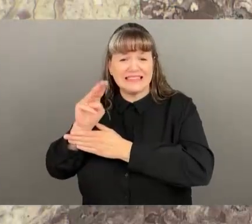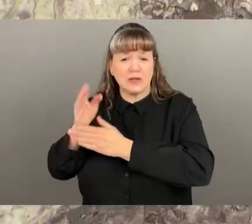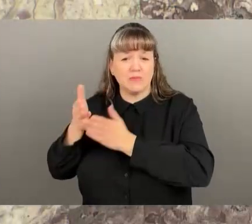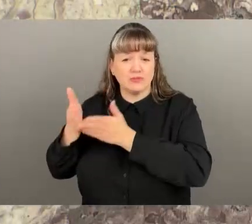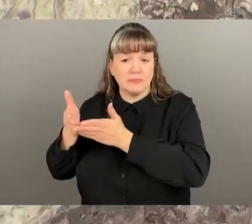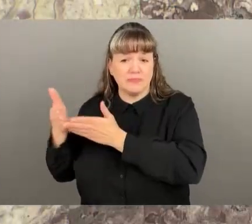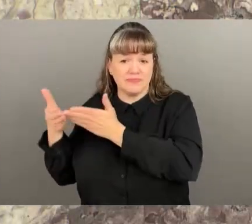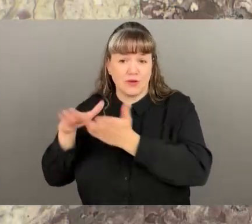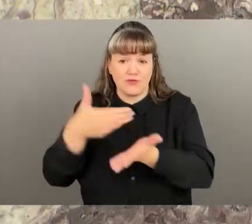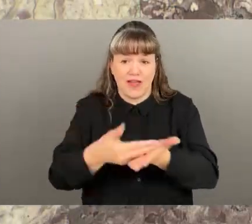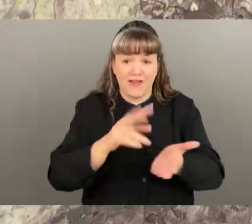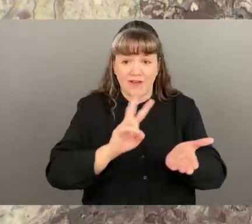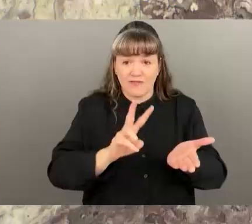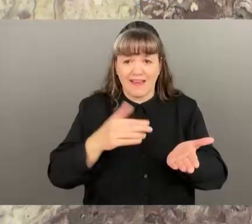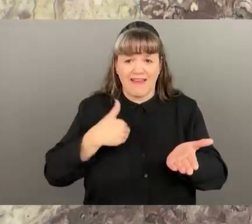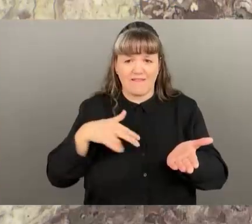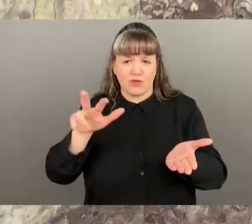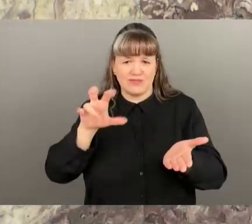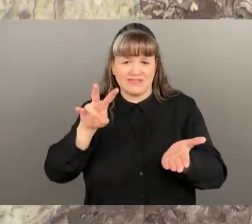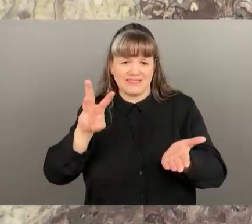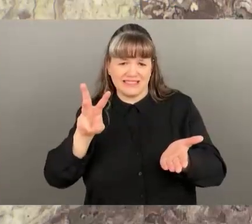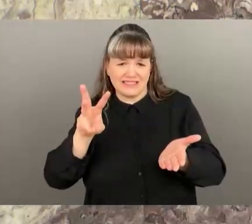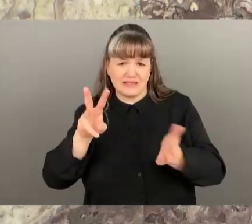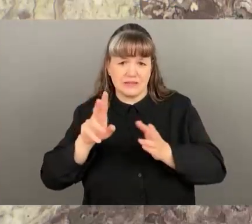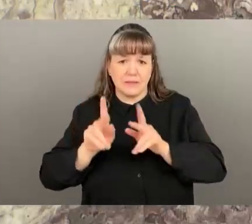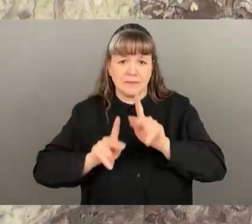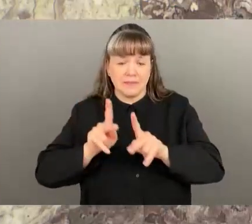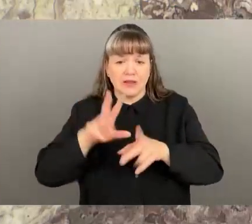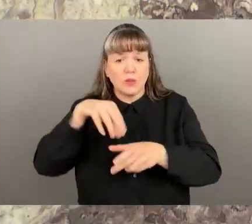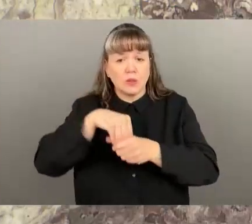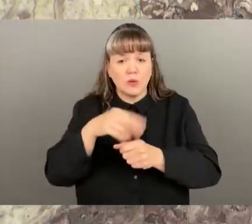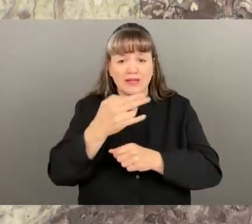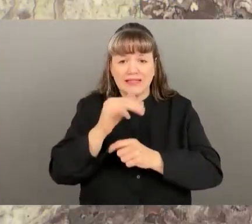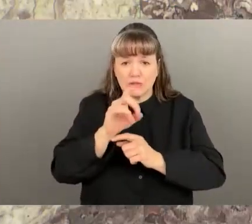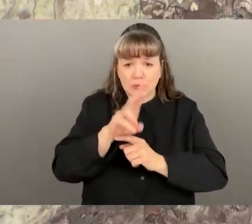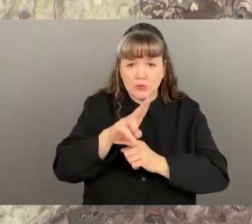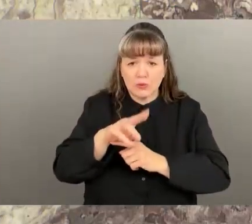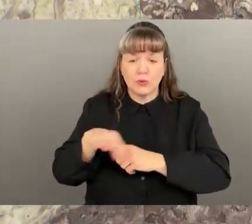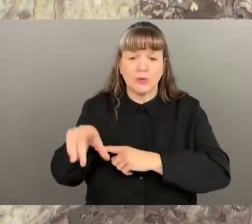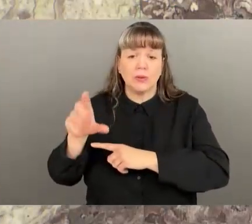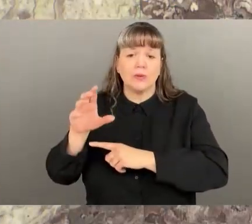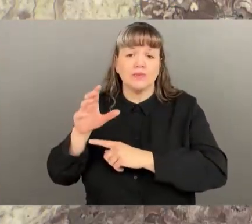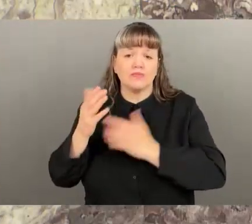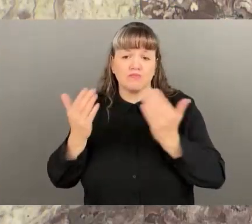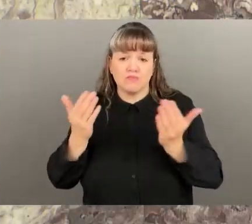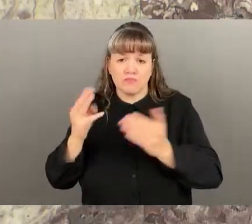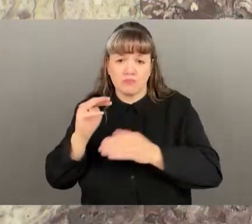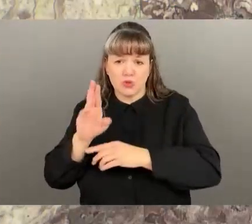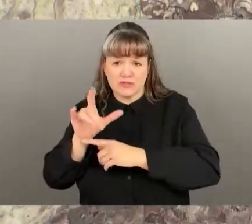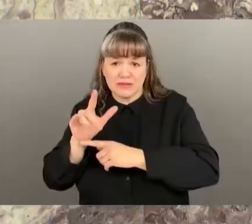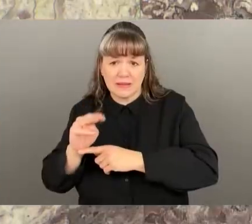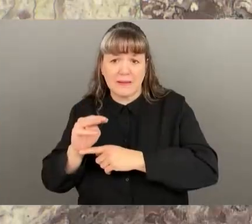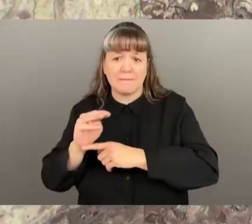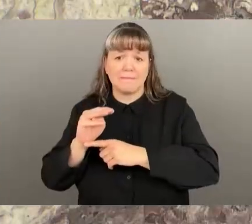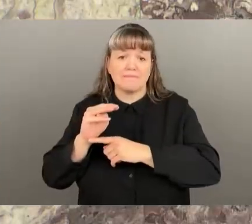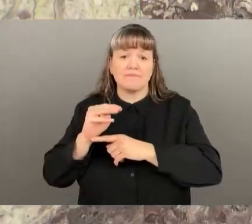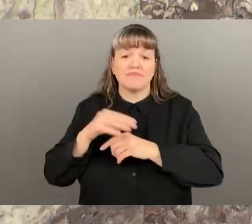India. They came here in search of opportunity, but instead they were met with